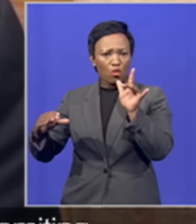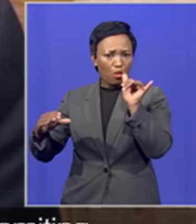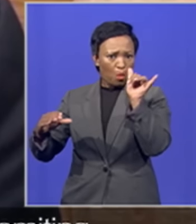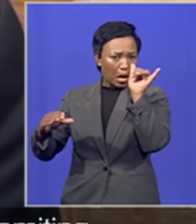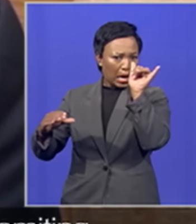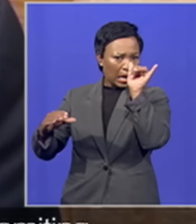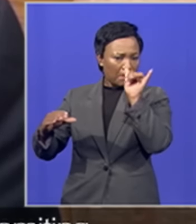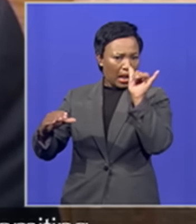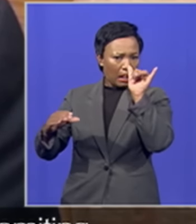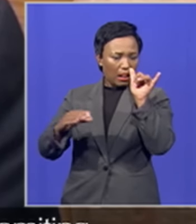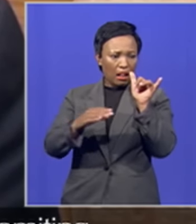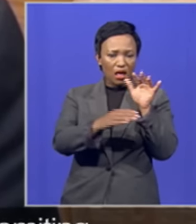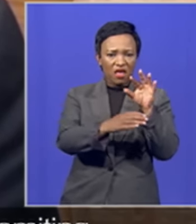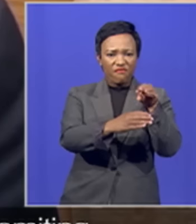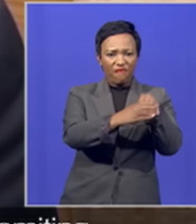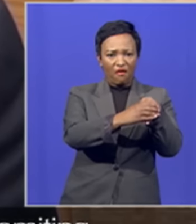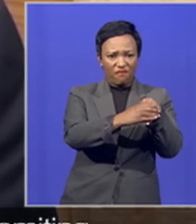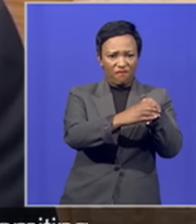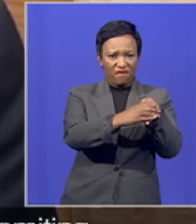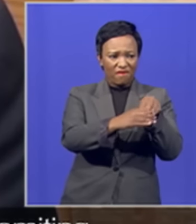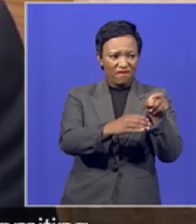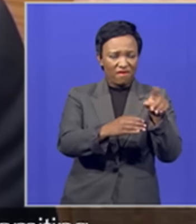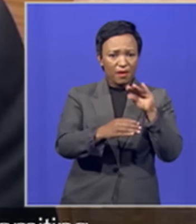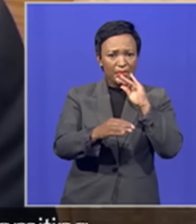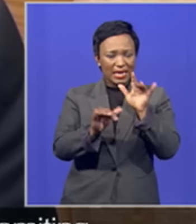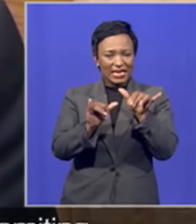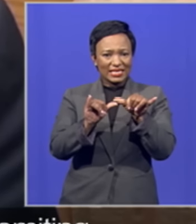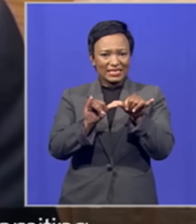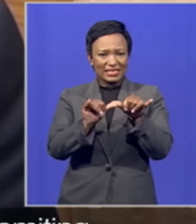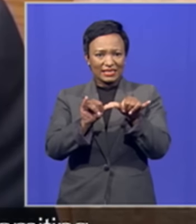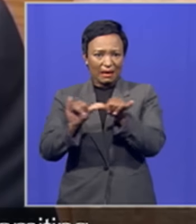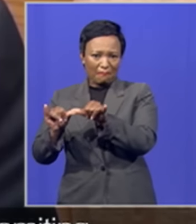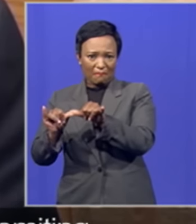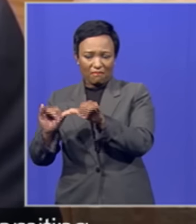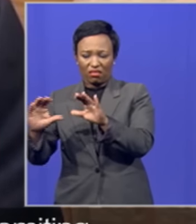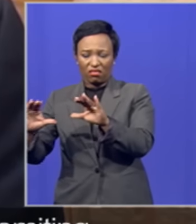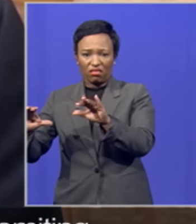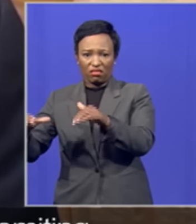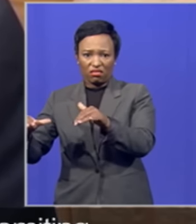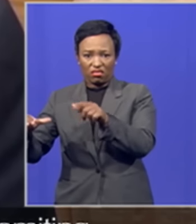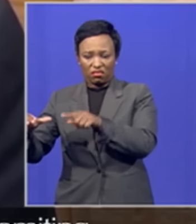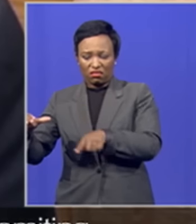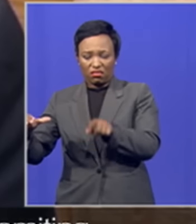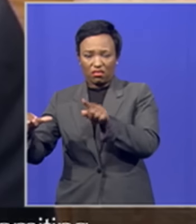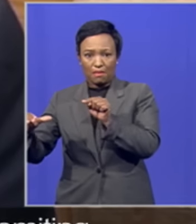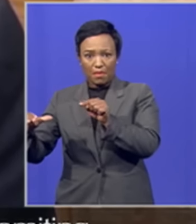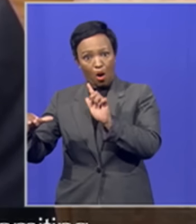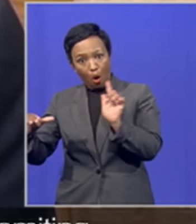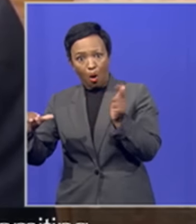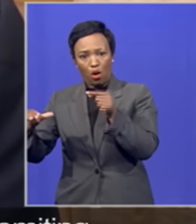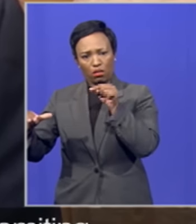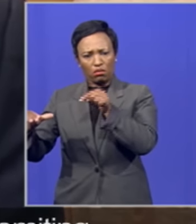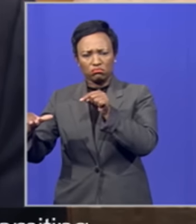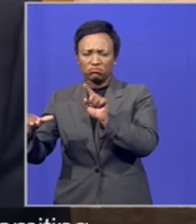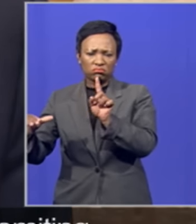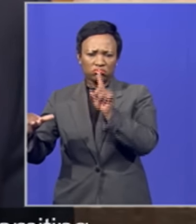elements do not represent a greater proportion of the